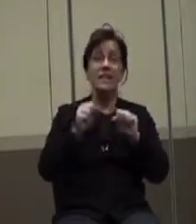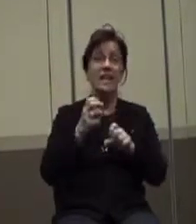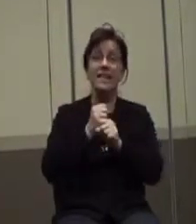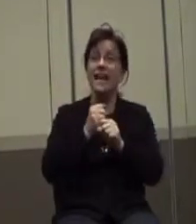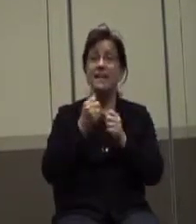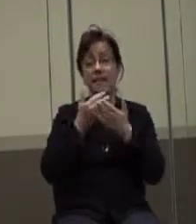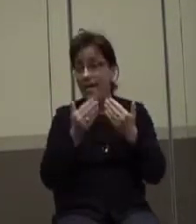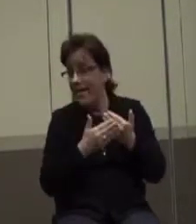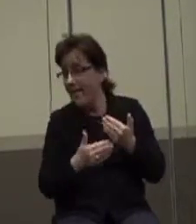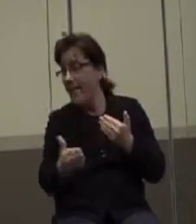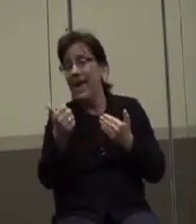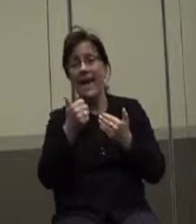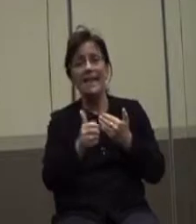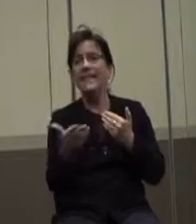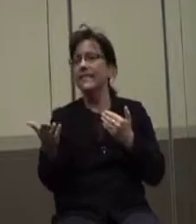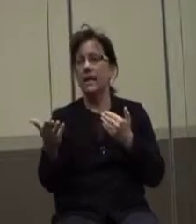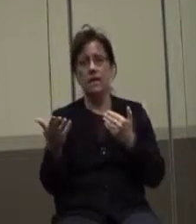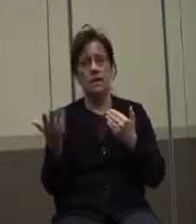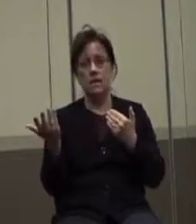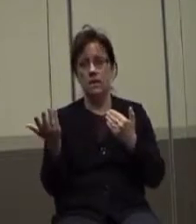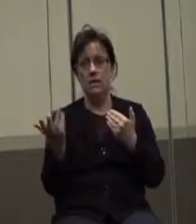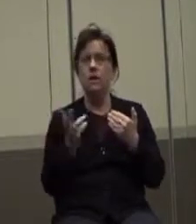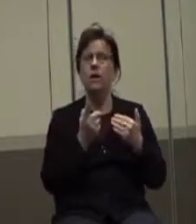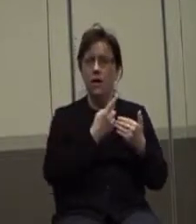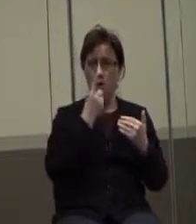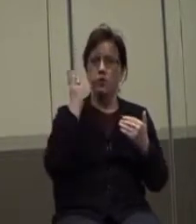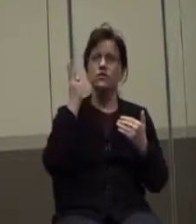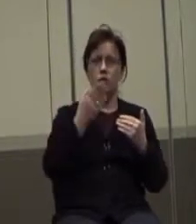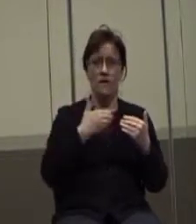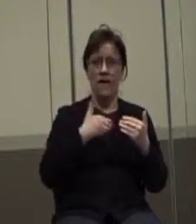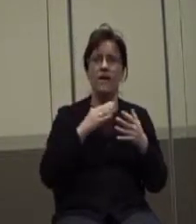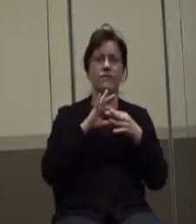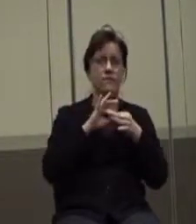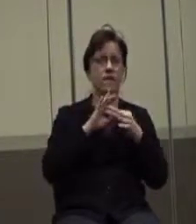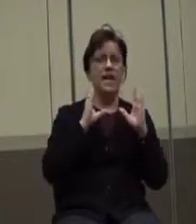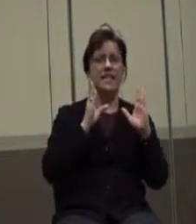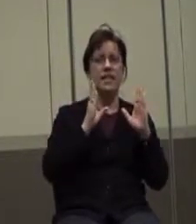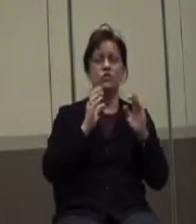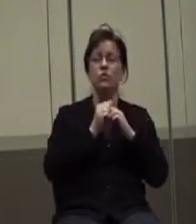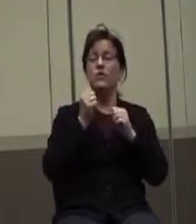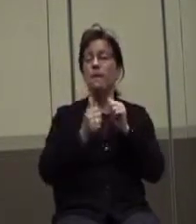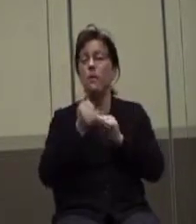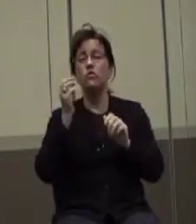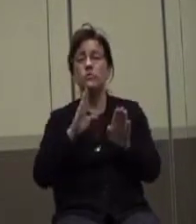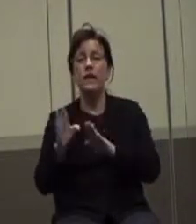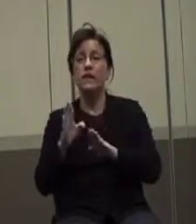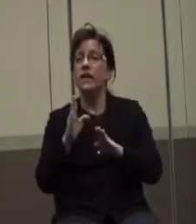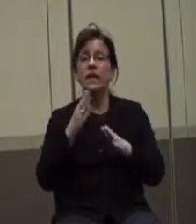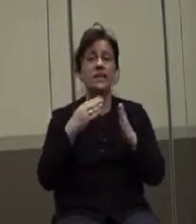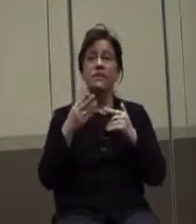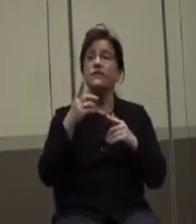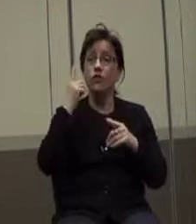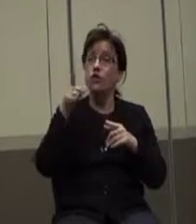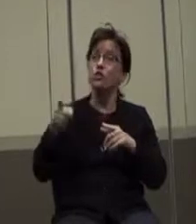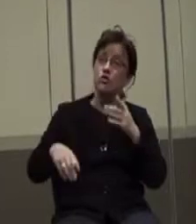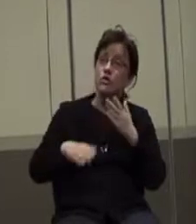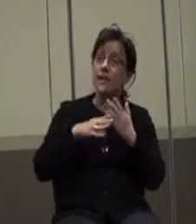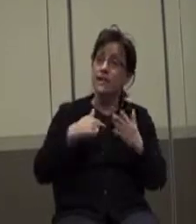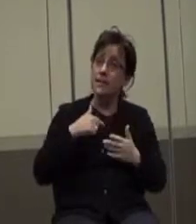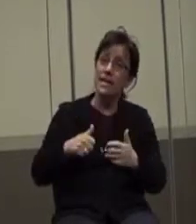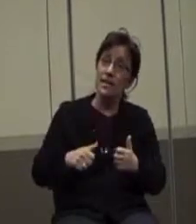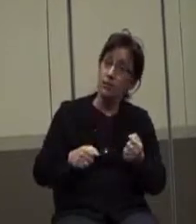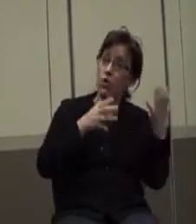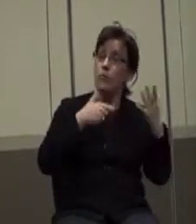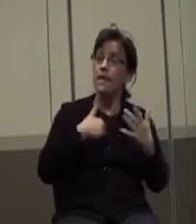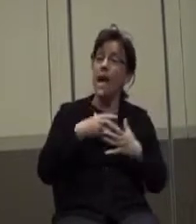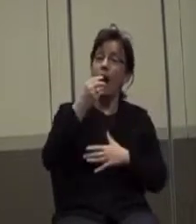anything else. So there will always be an attentional feature to most behaviors, because even to get you to throw my butt out of here, you got to